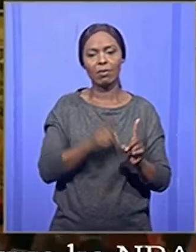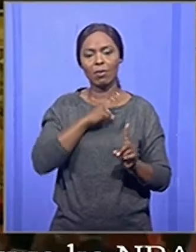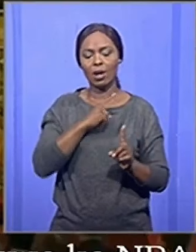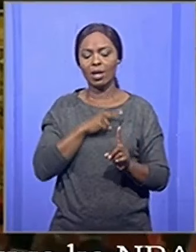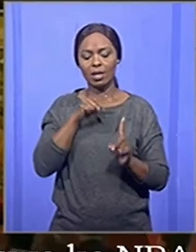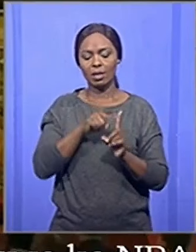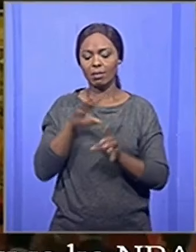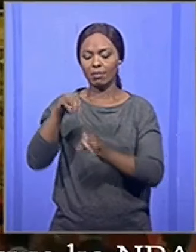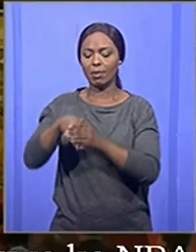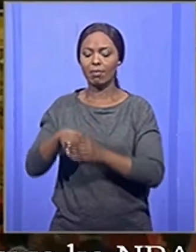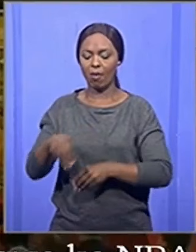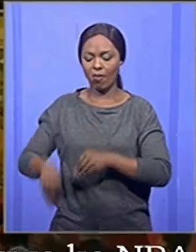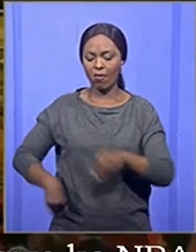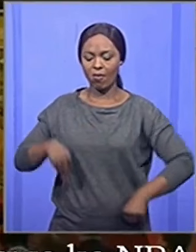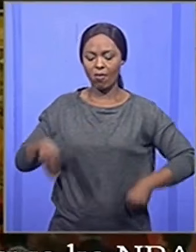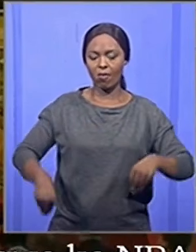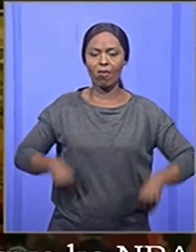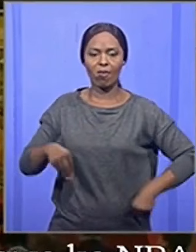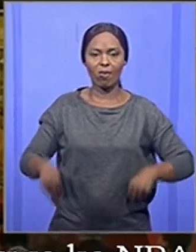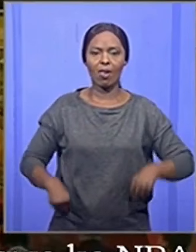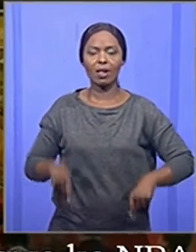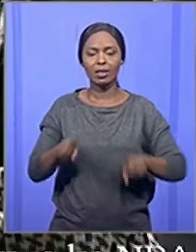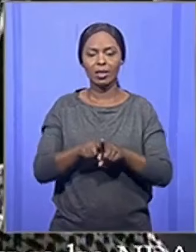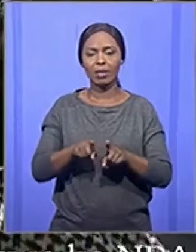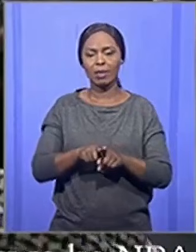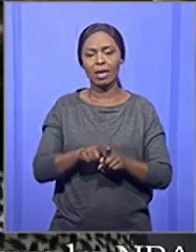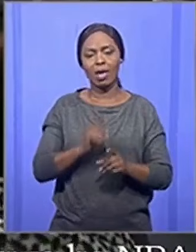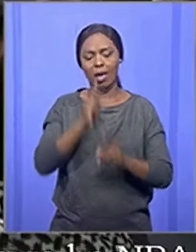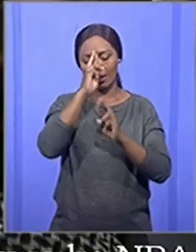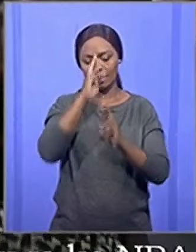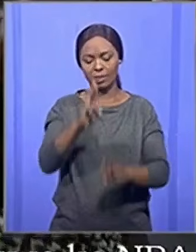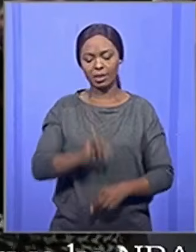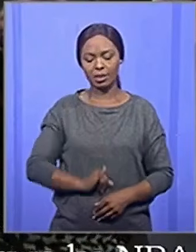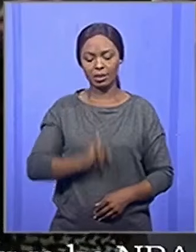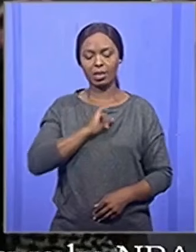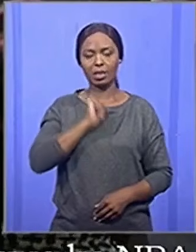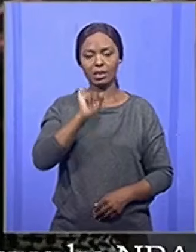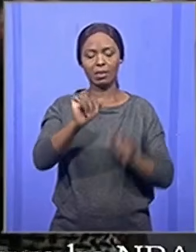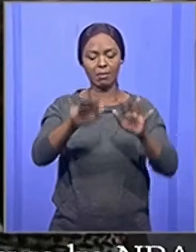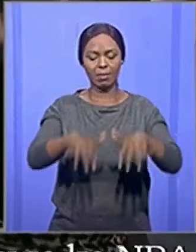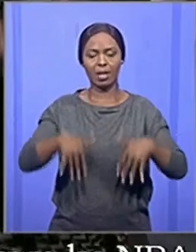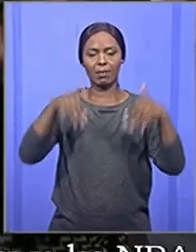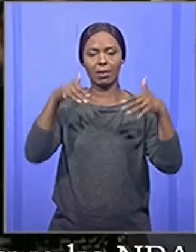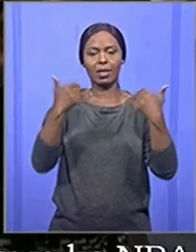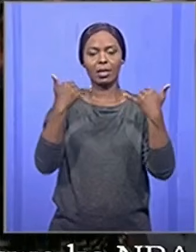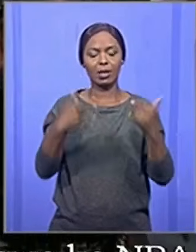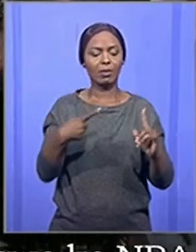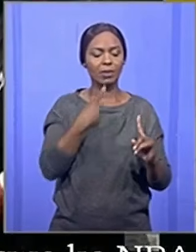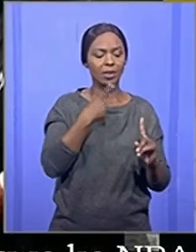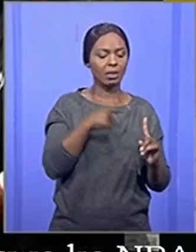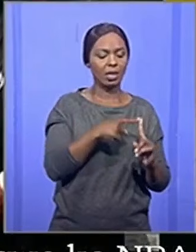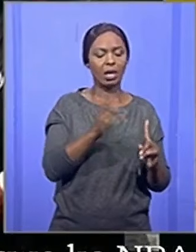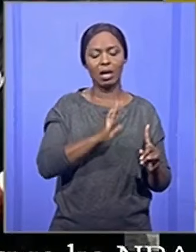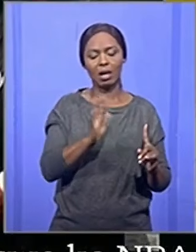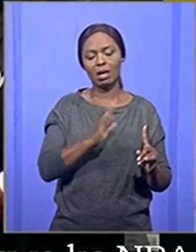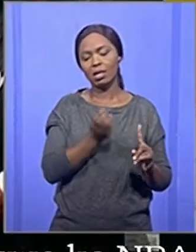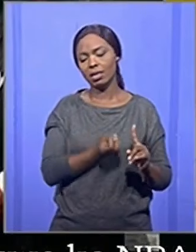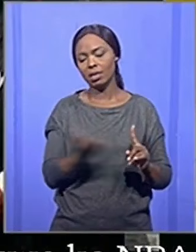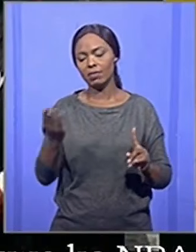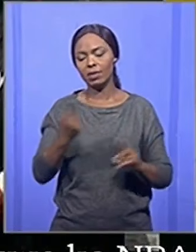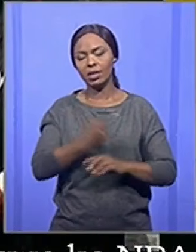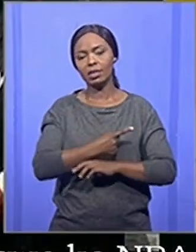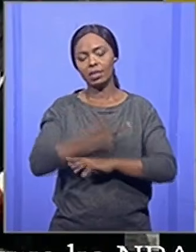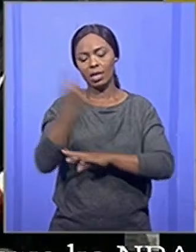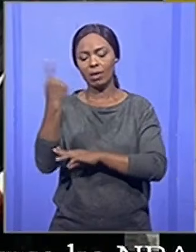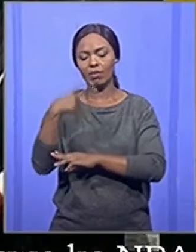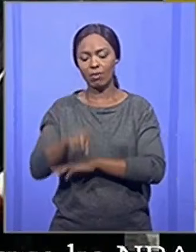menyenyetsi ya bobodu le ho baballa seriti sa Parlamente mme jwale e re o fuwe matsatsi a mo dumellang ho lofa. The Speaker has